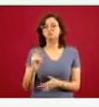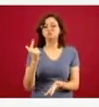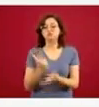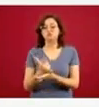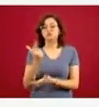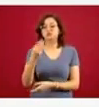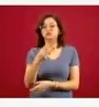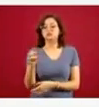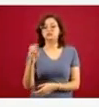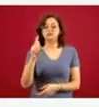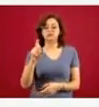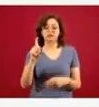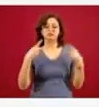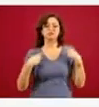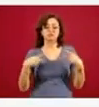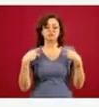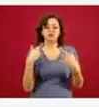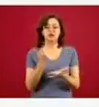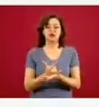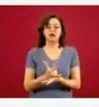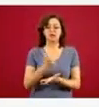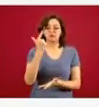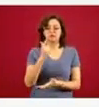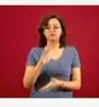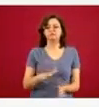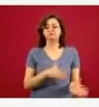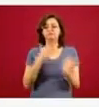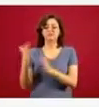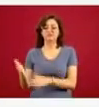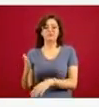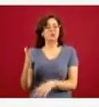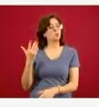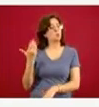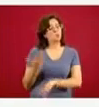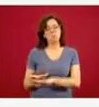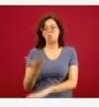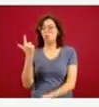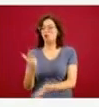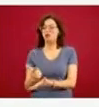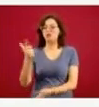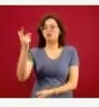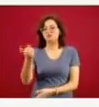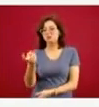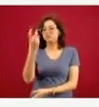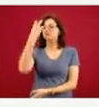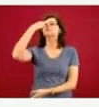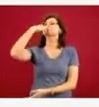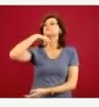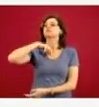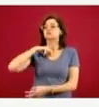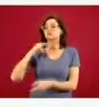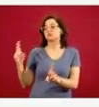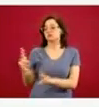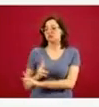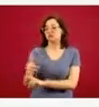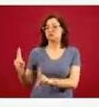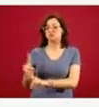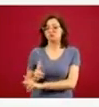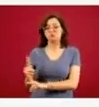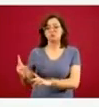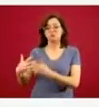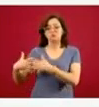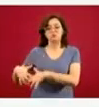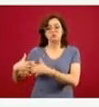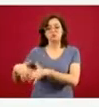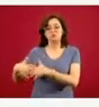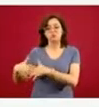of cases that have had to be hospitalized. We have 13% of severe cases and